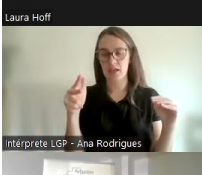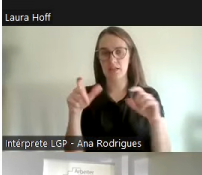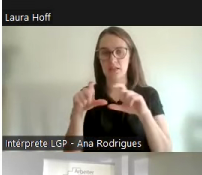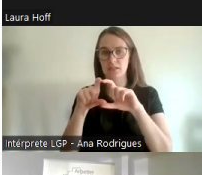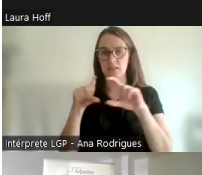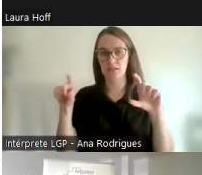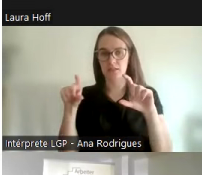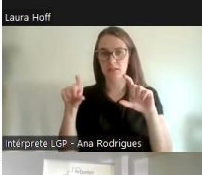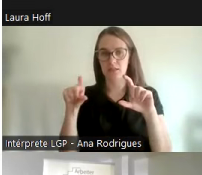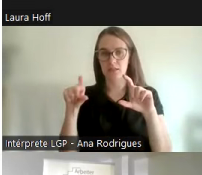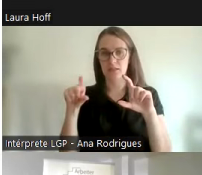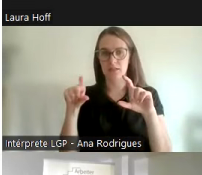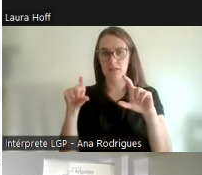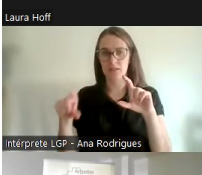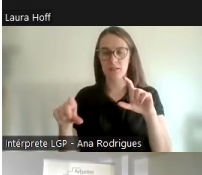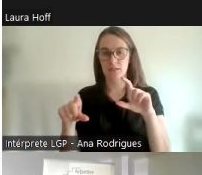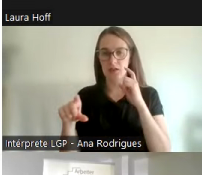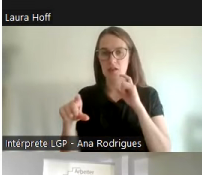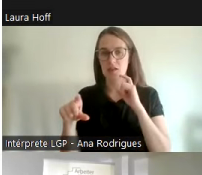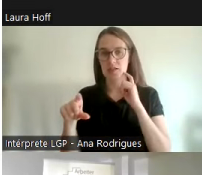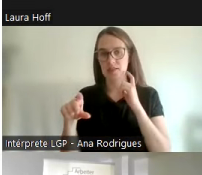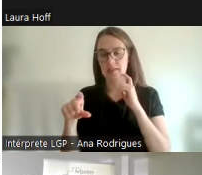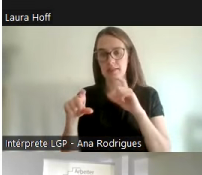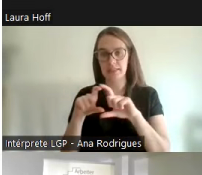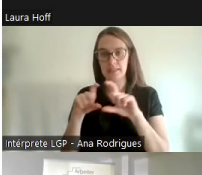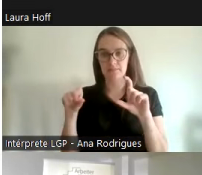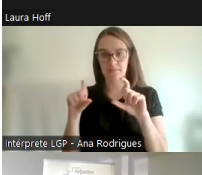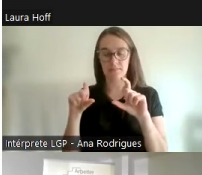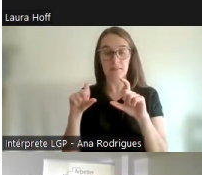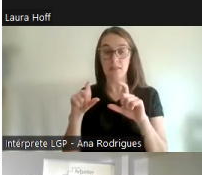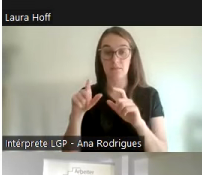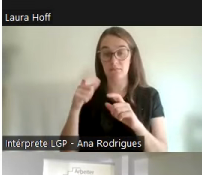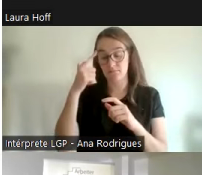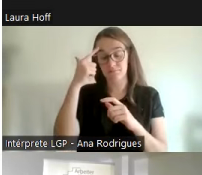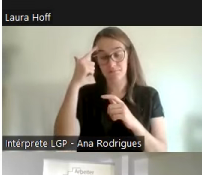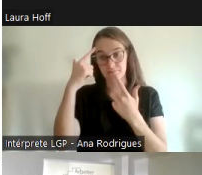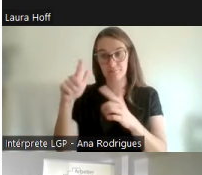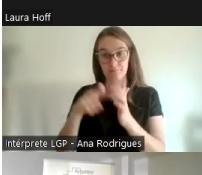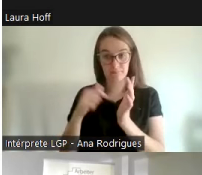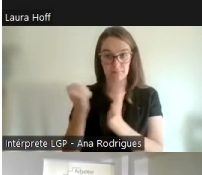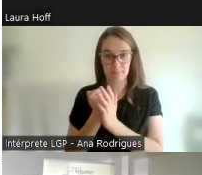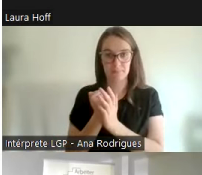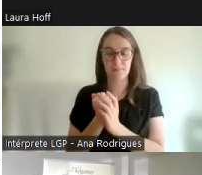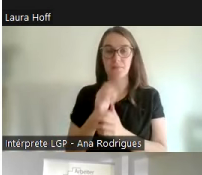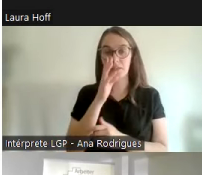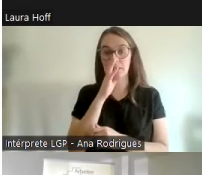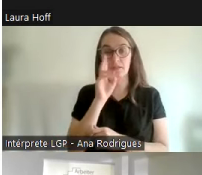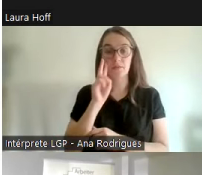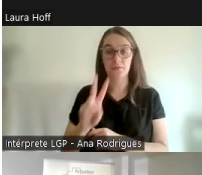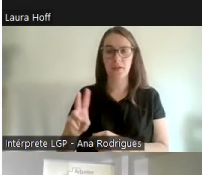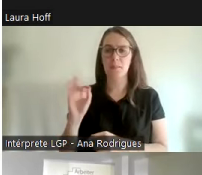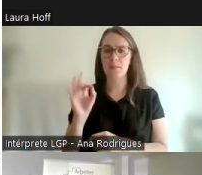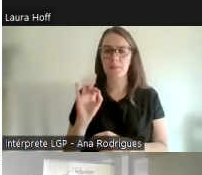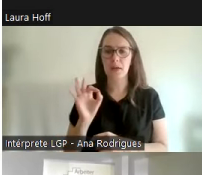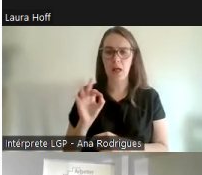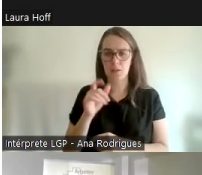students whose parents hold degrees. So if we look at this group on the right, their parents have already gone